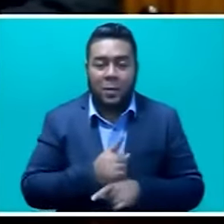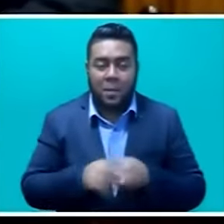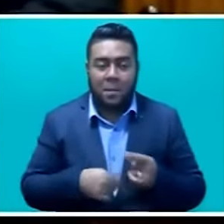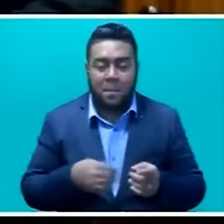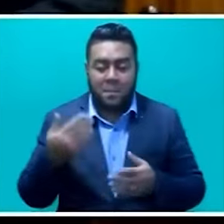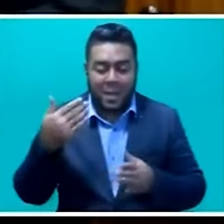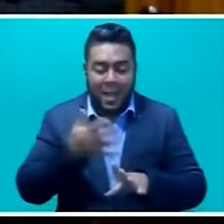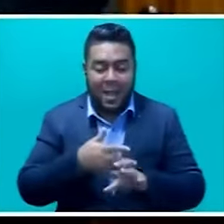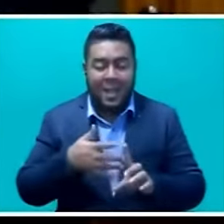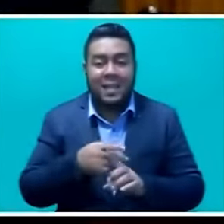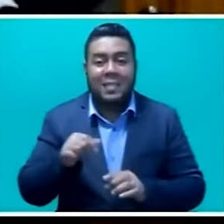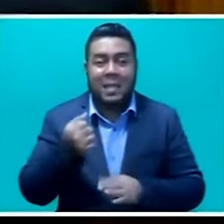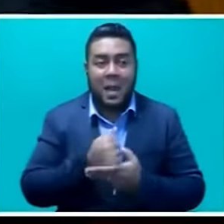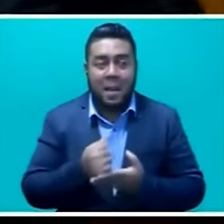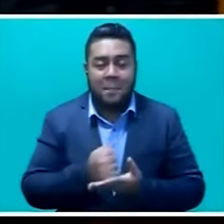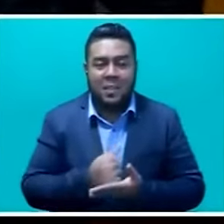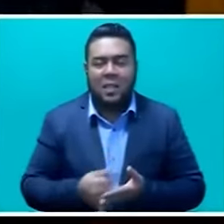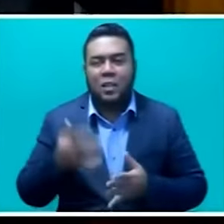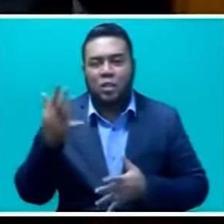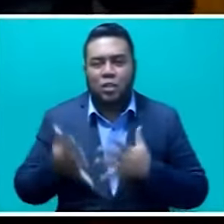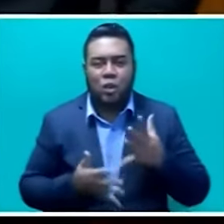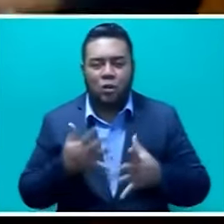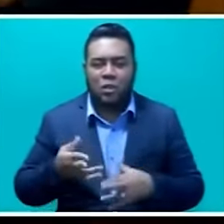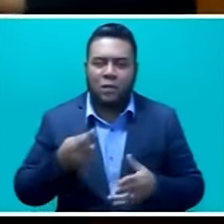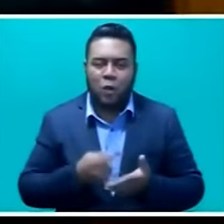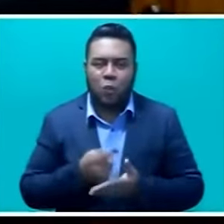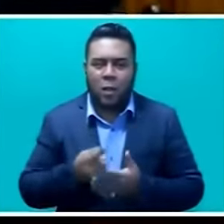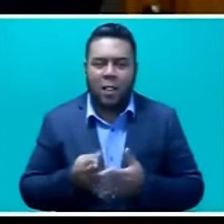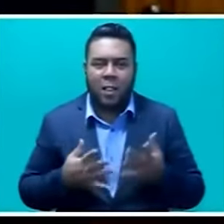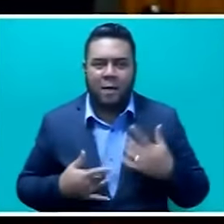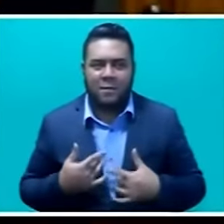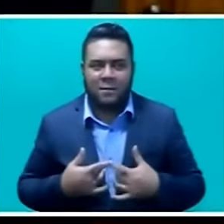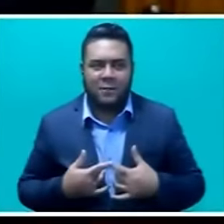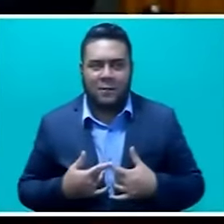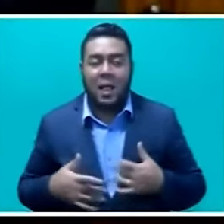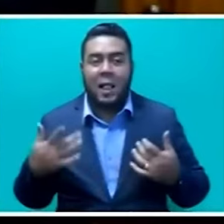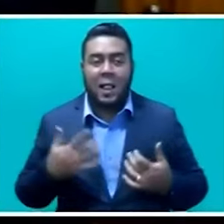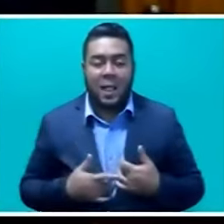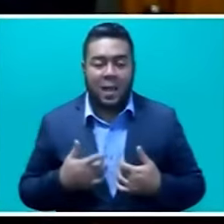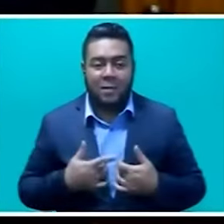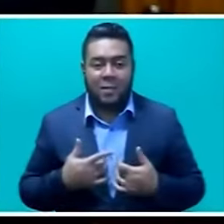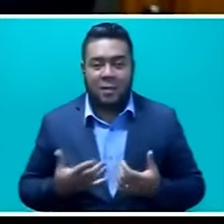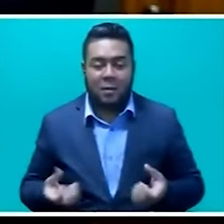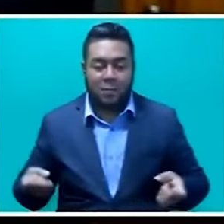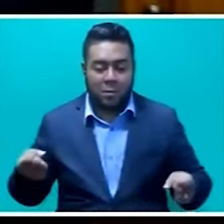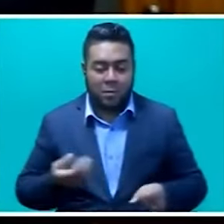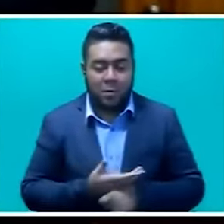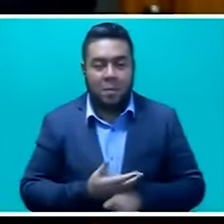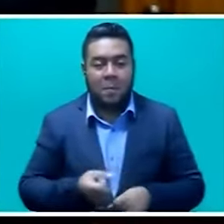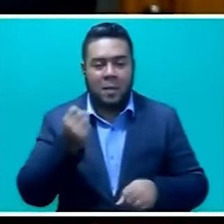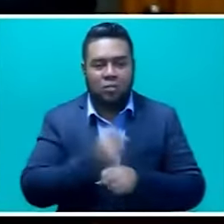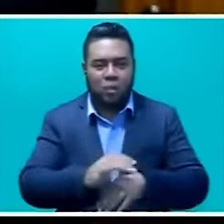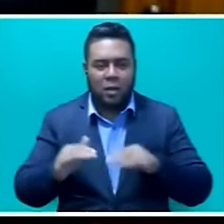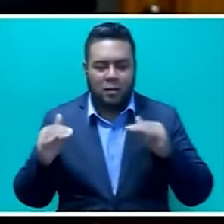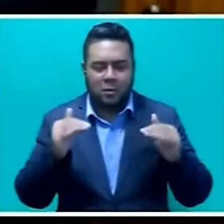behind these numbers are the stories of real lives. Lives that have been impacted by gender